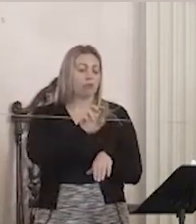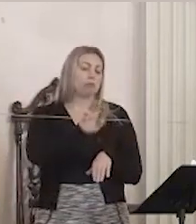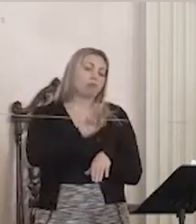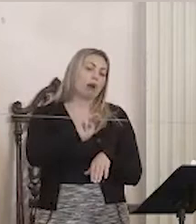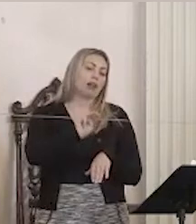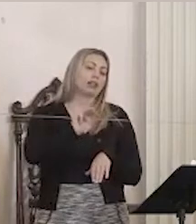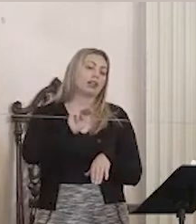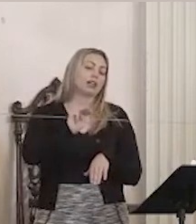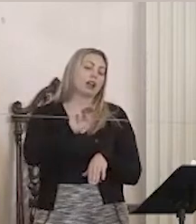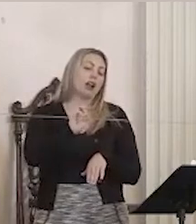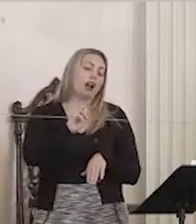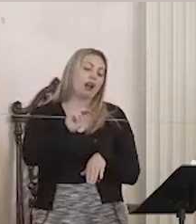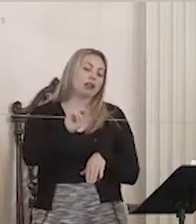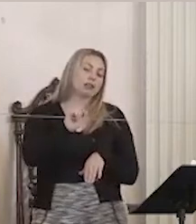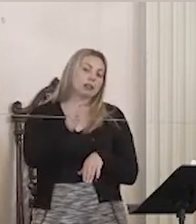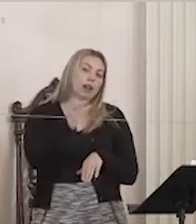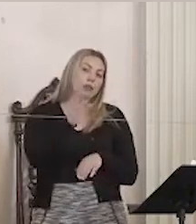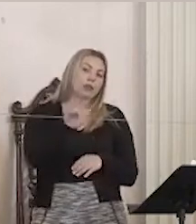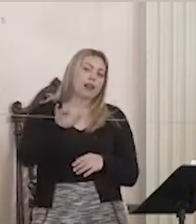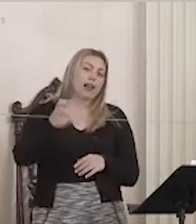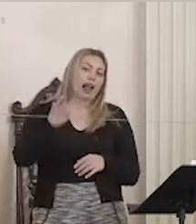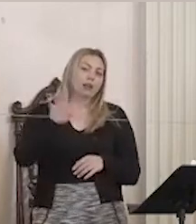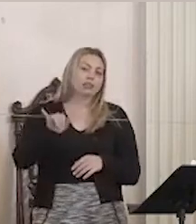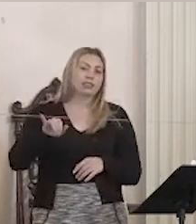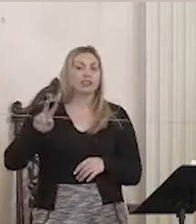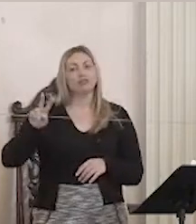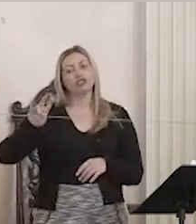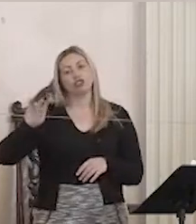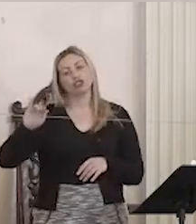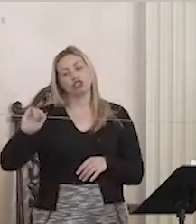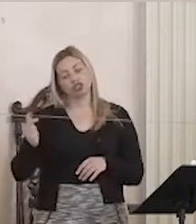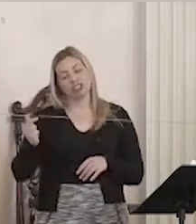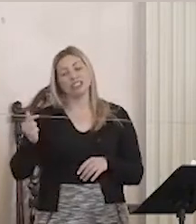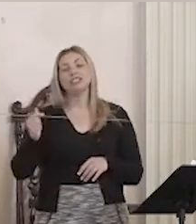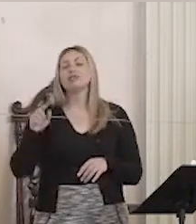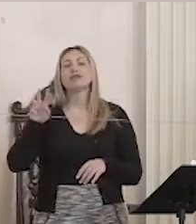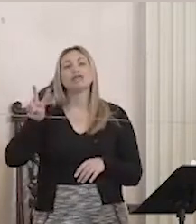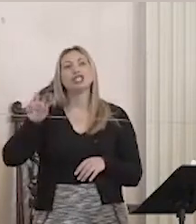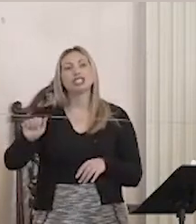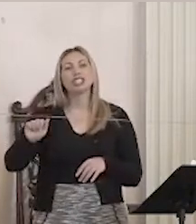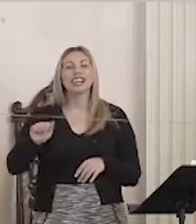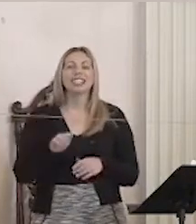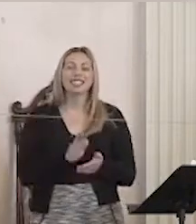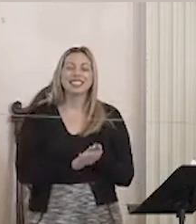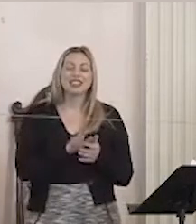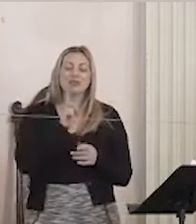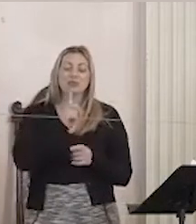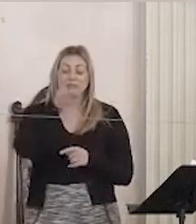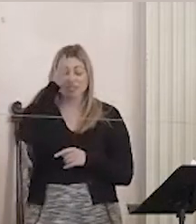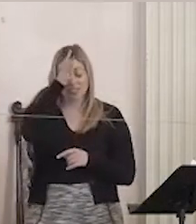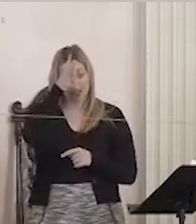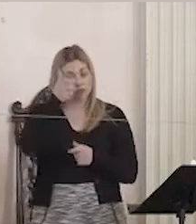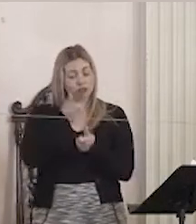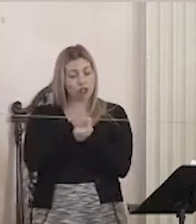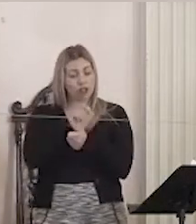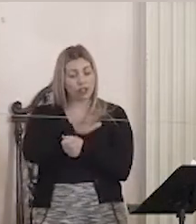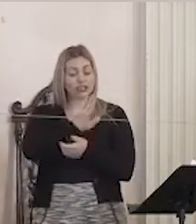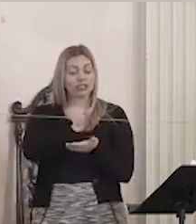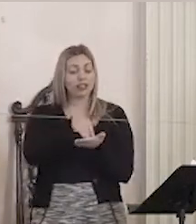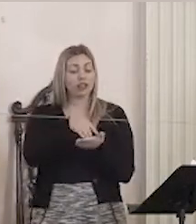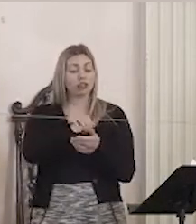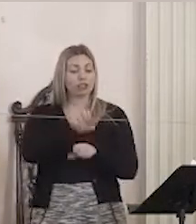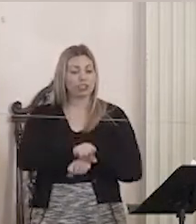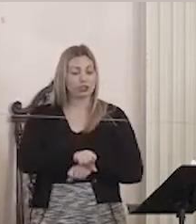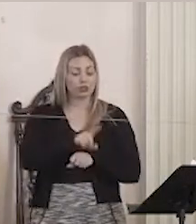the family was in the Virginia. My dad, John Kyle Gilbert, followed the Southern tradition of going by his middle